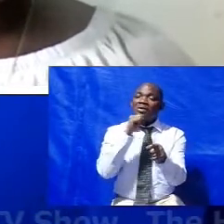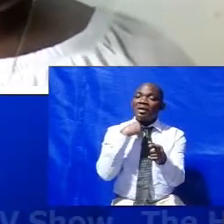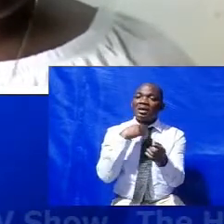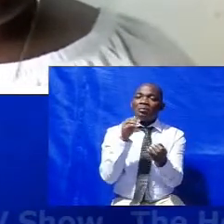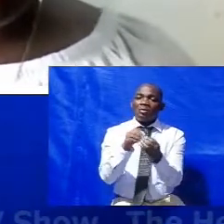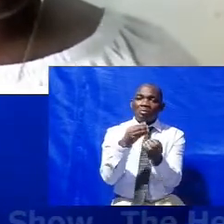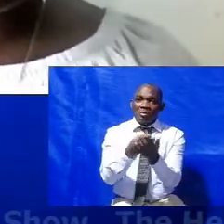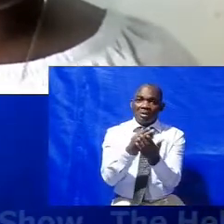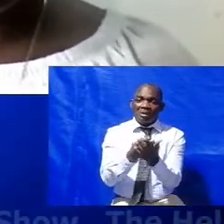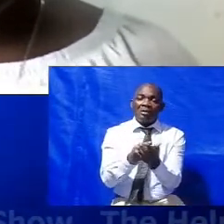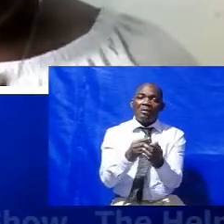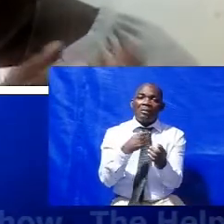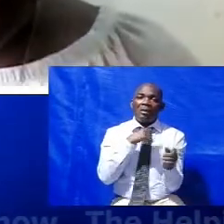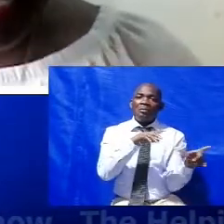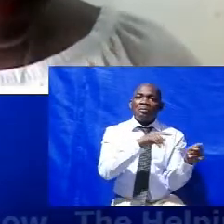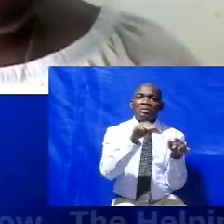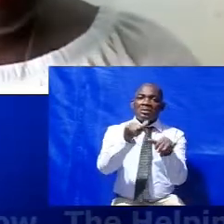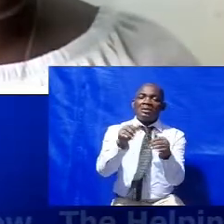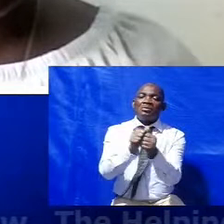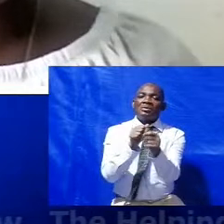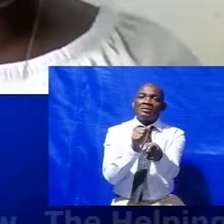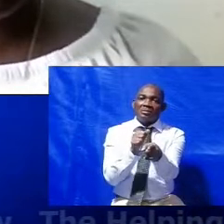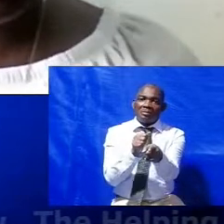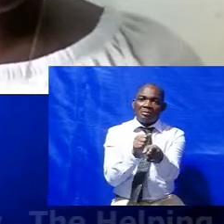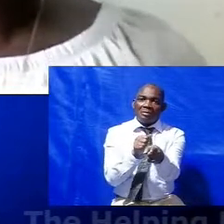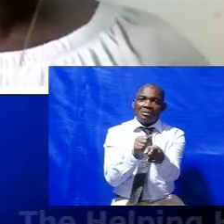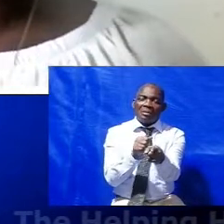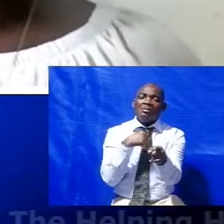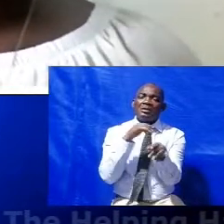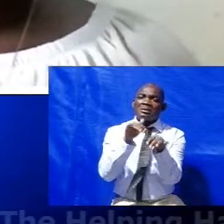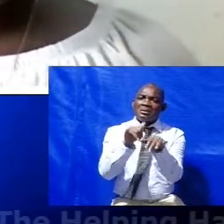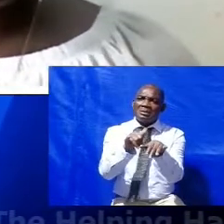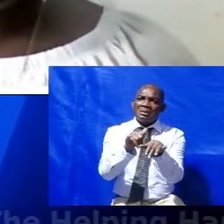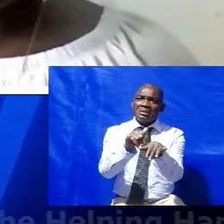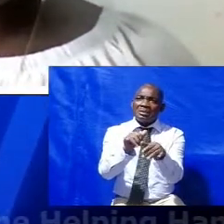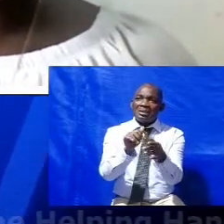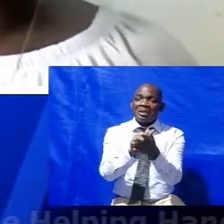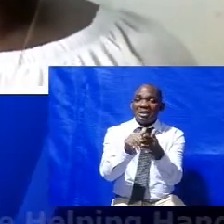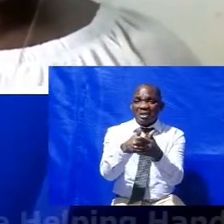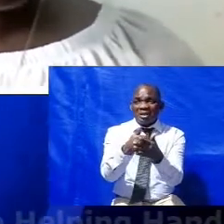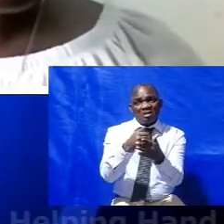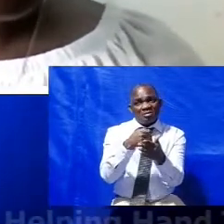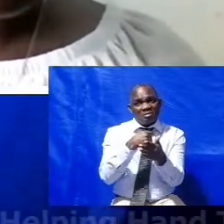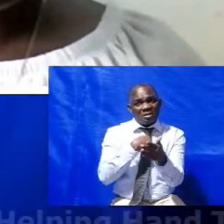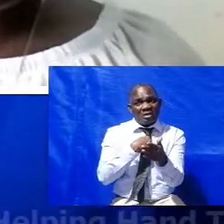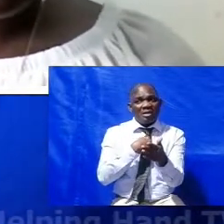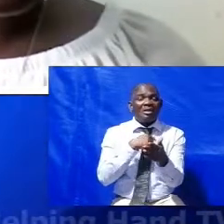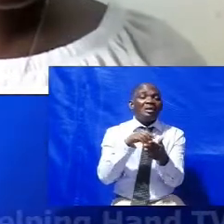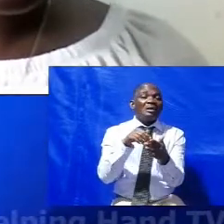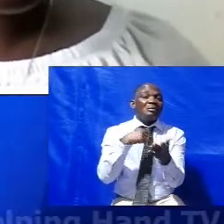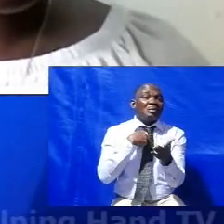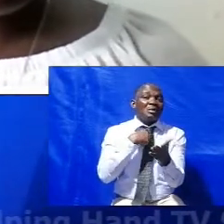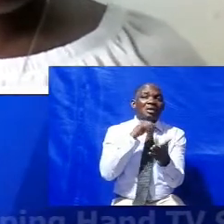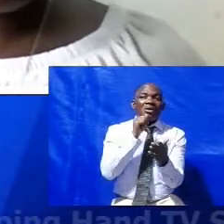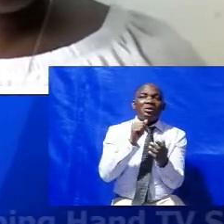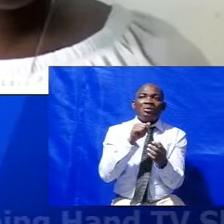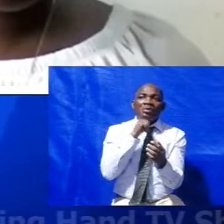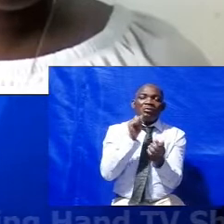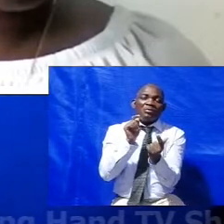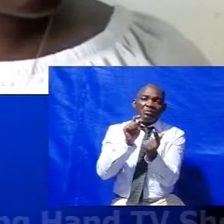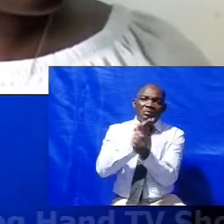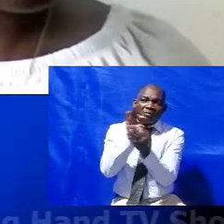together. She didn't have much, but I had a safe place now to stay. Mm. So we stayed with her, and that's how I couldn't land in